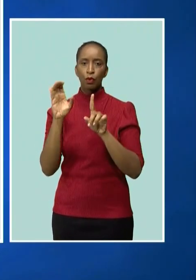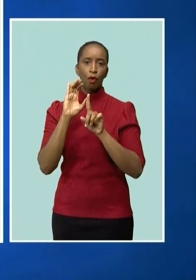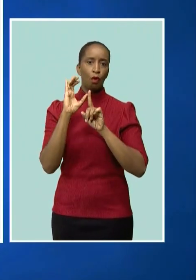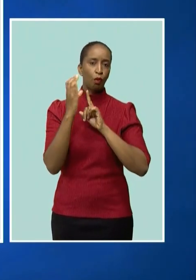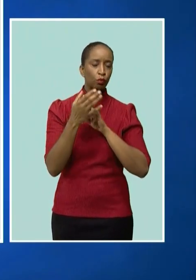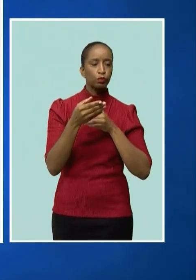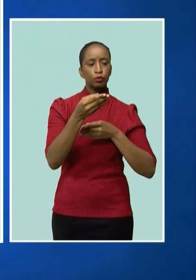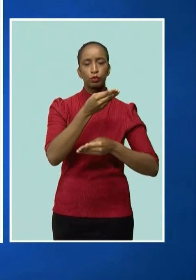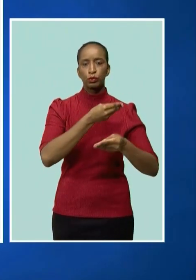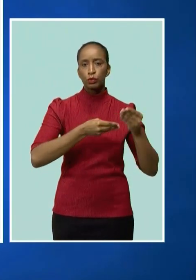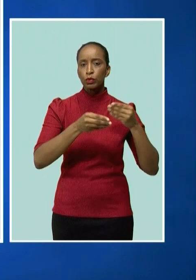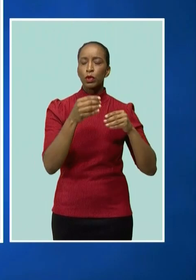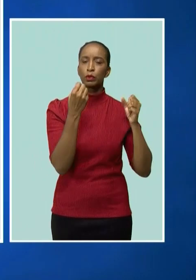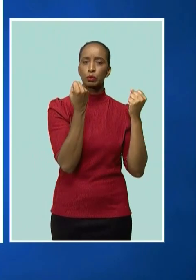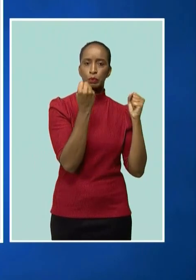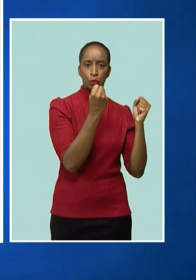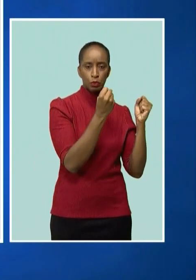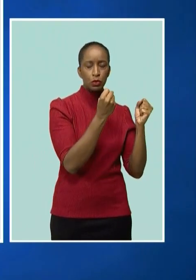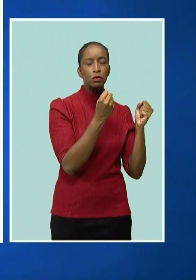that